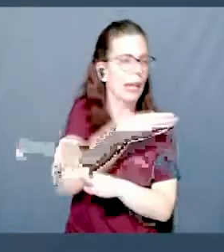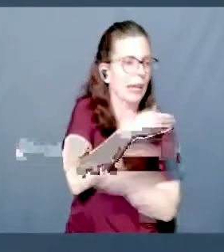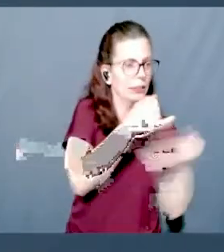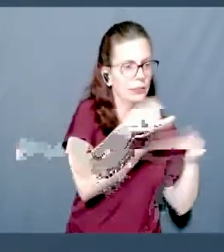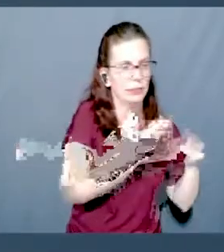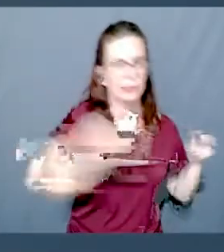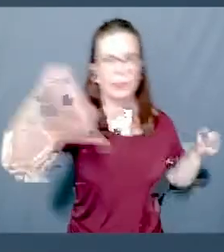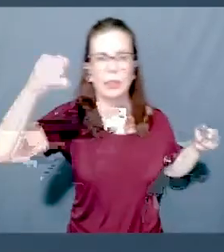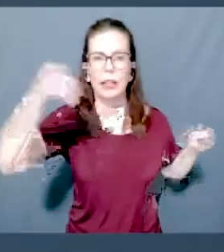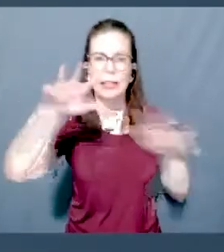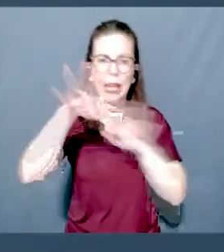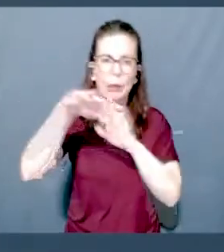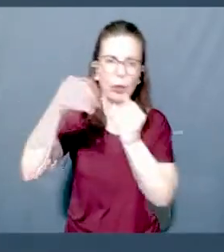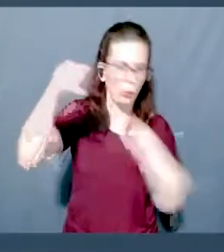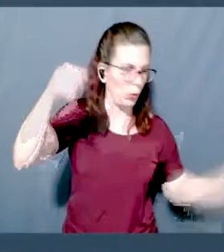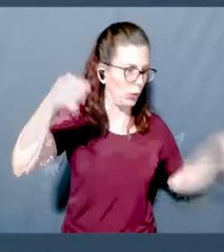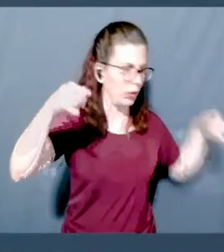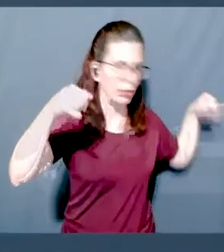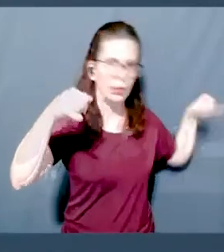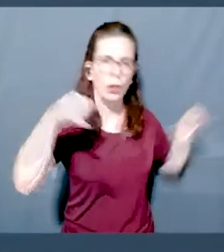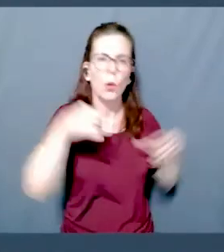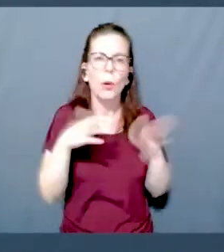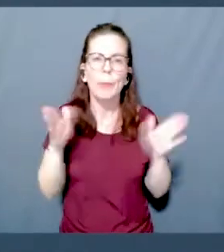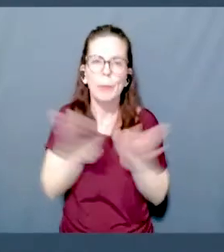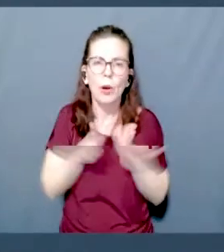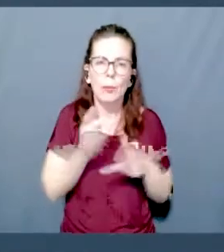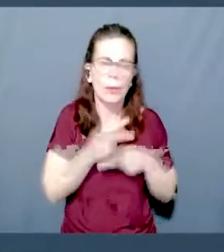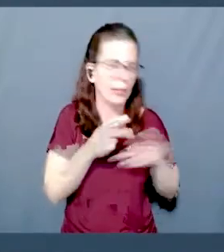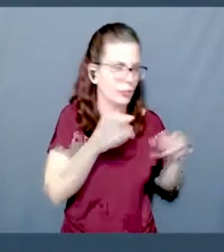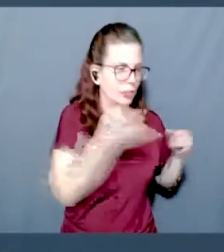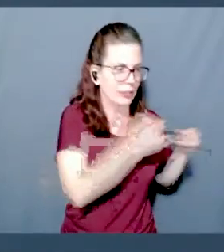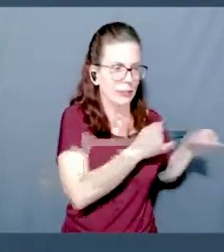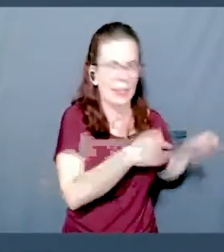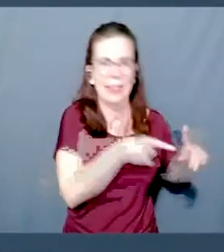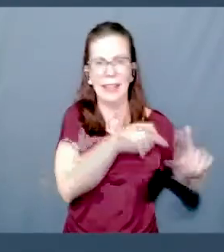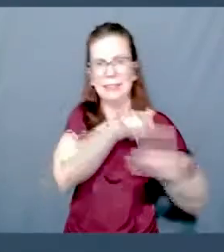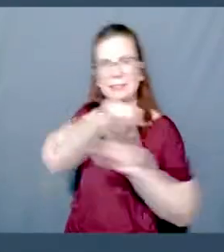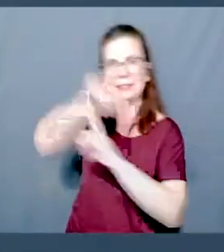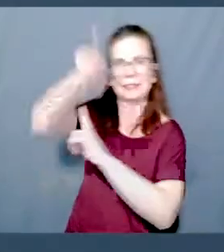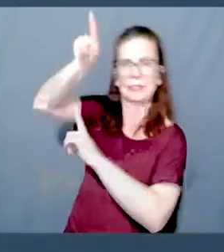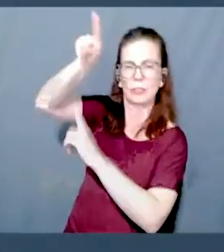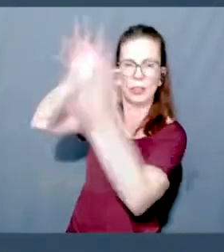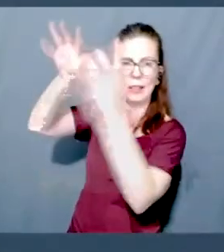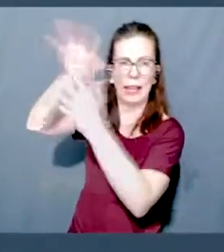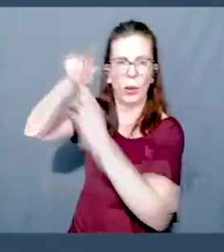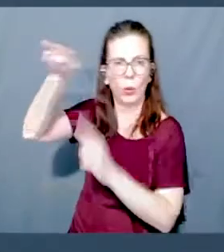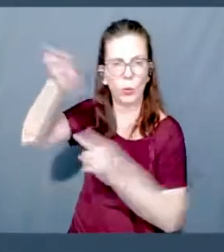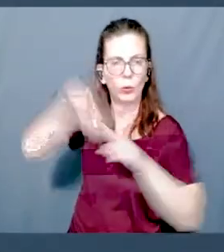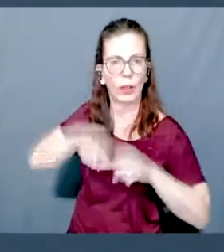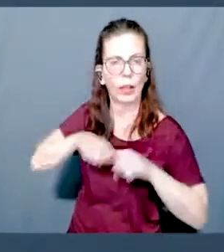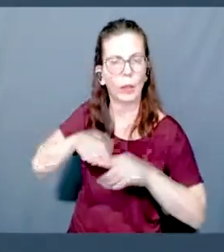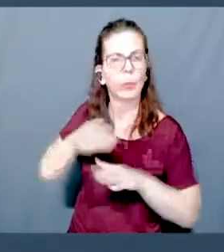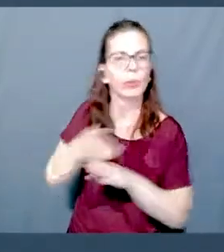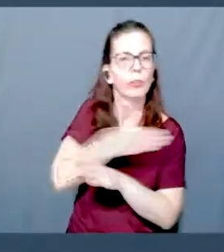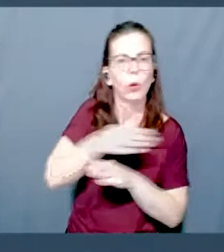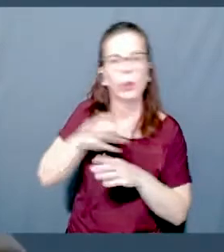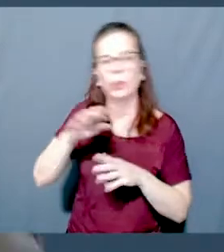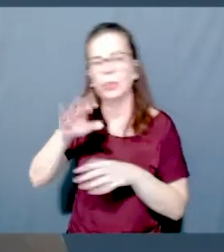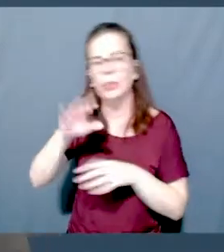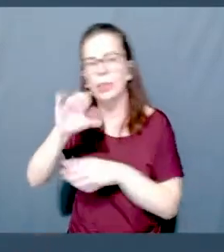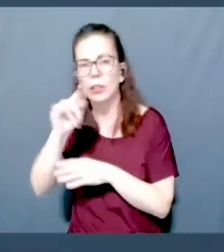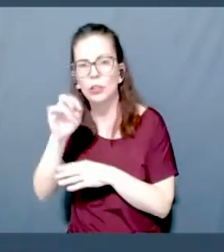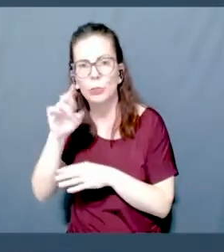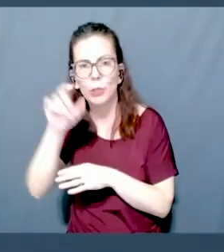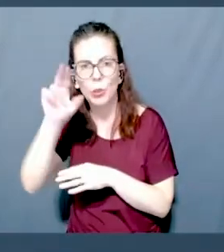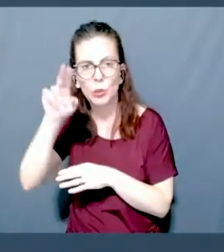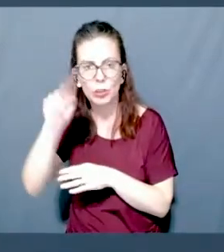small production setup, you need to get that signal to the cloud reliably. You used to need a contribution encoder that has an operating system that you